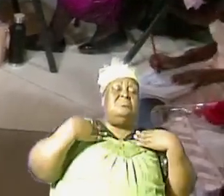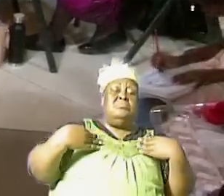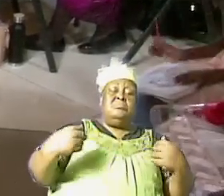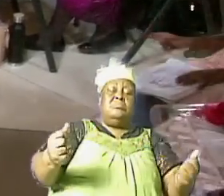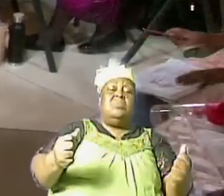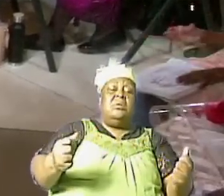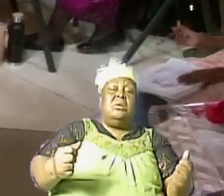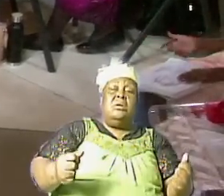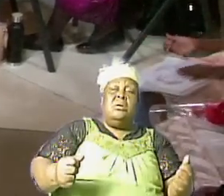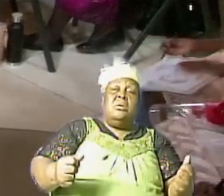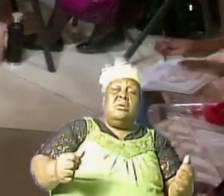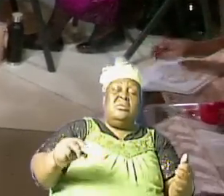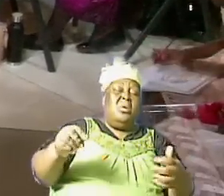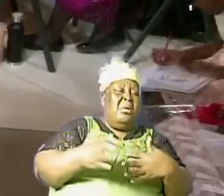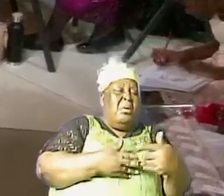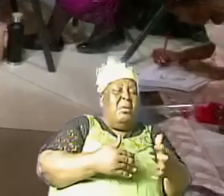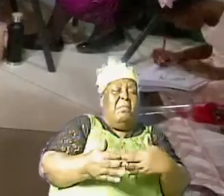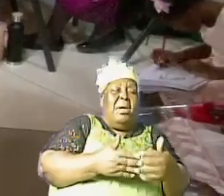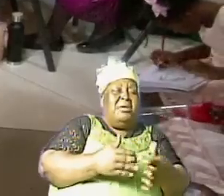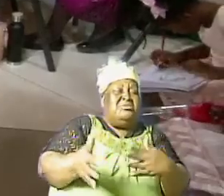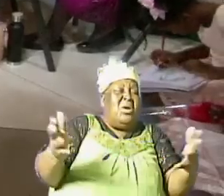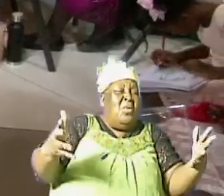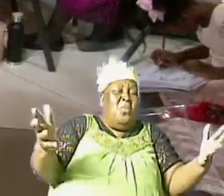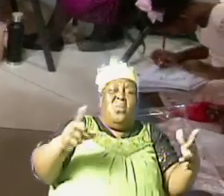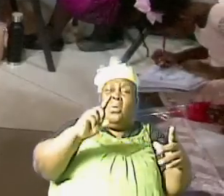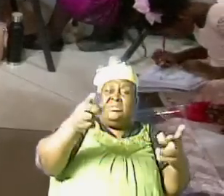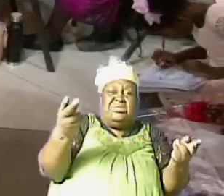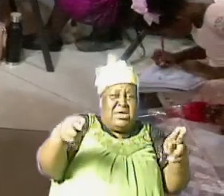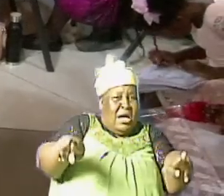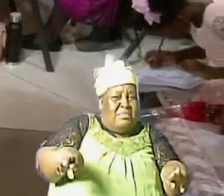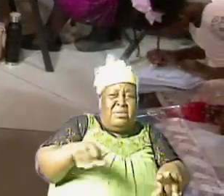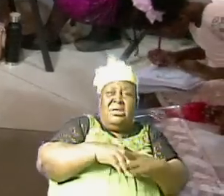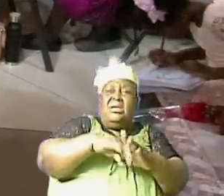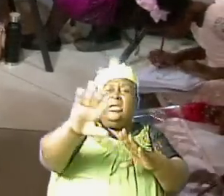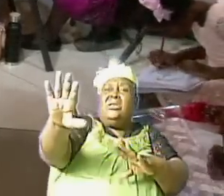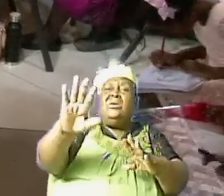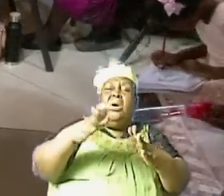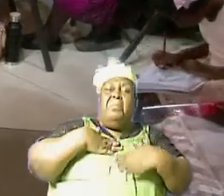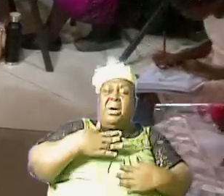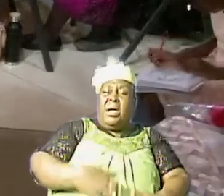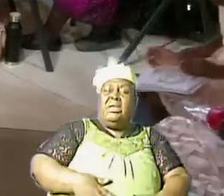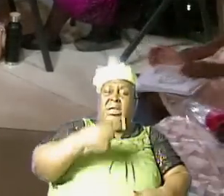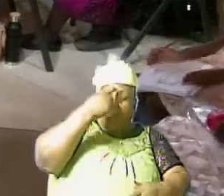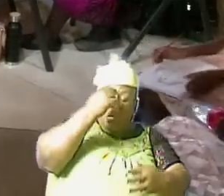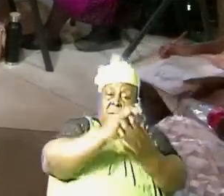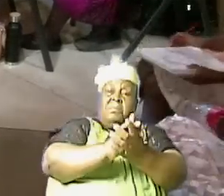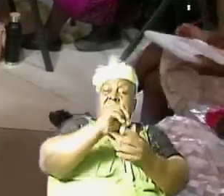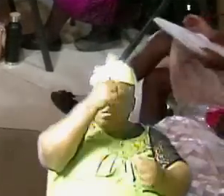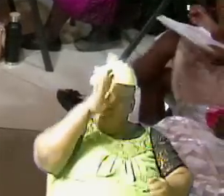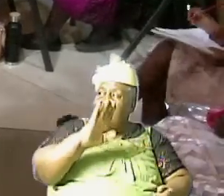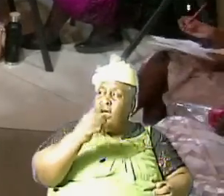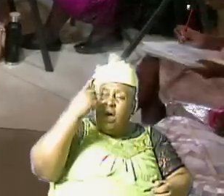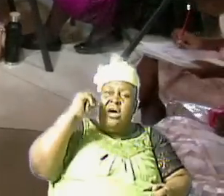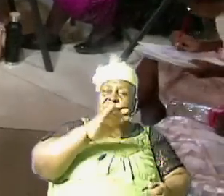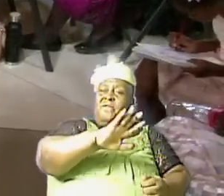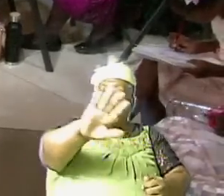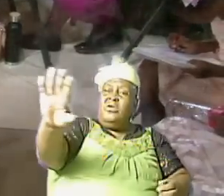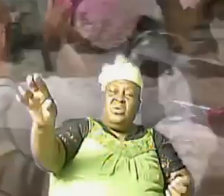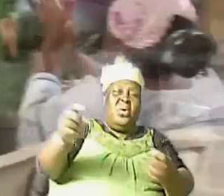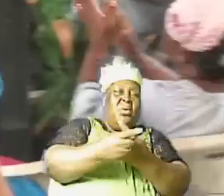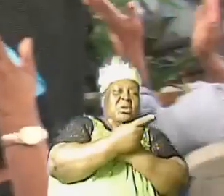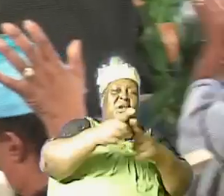are healed. It doesn't matter what you're going through. Believe God for